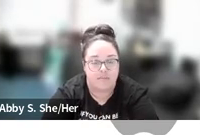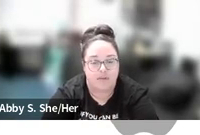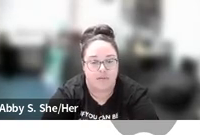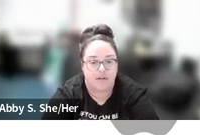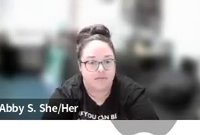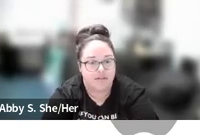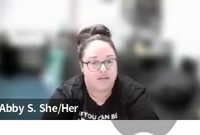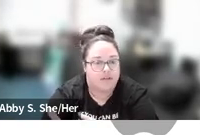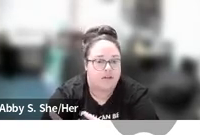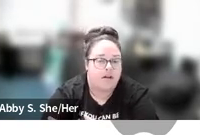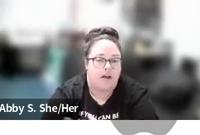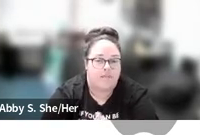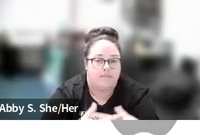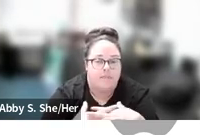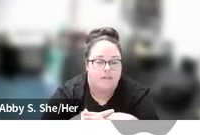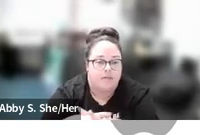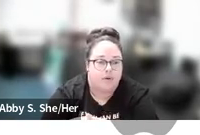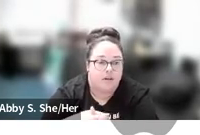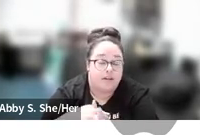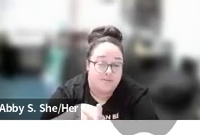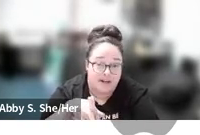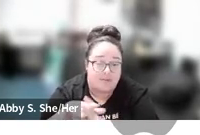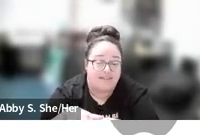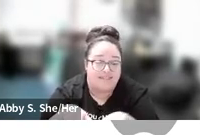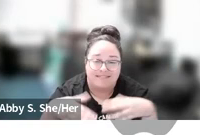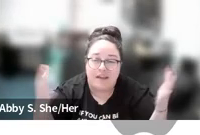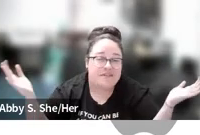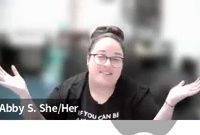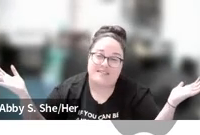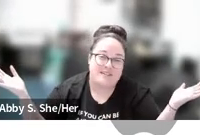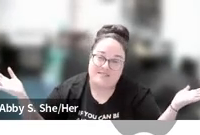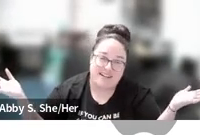their accessibility menus. Yeah. But Android, I mean,